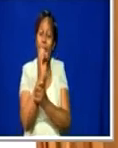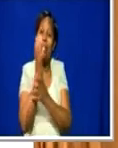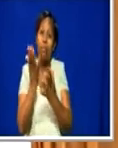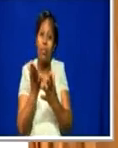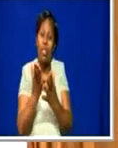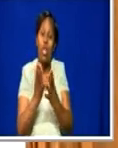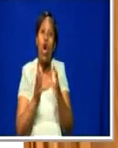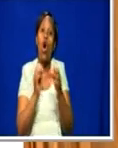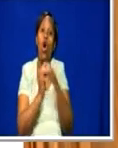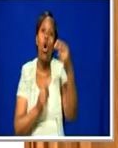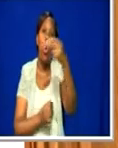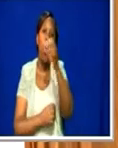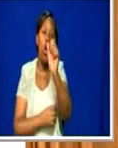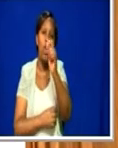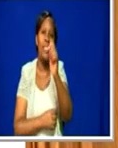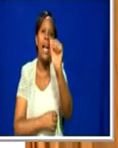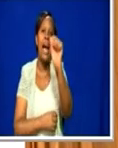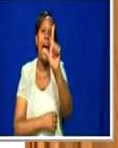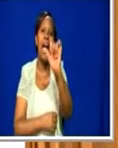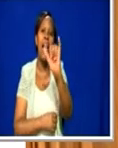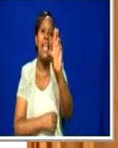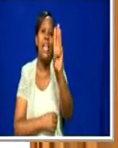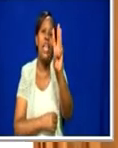host, Aliwa David. And of course, I have a great